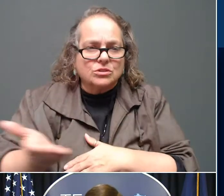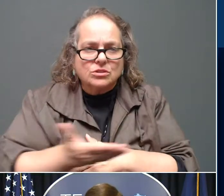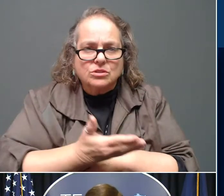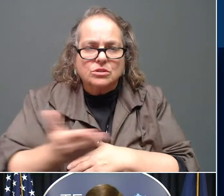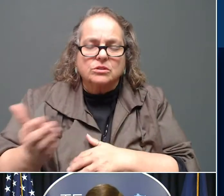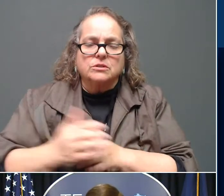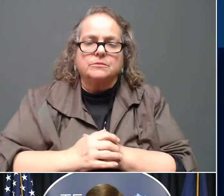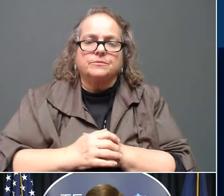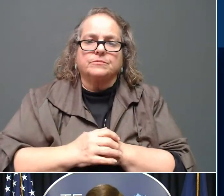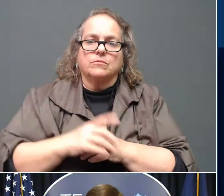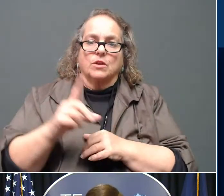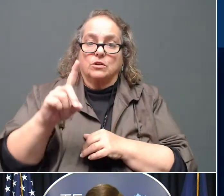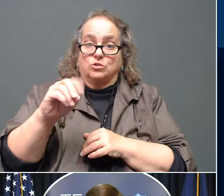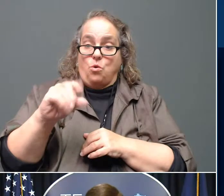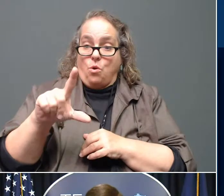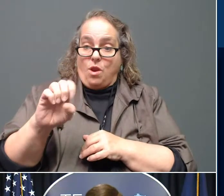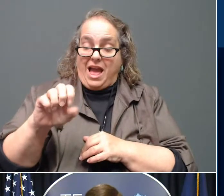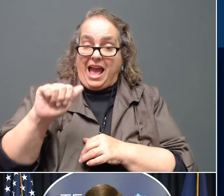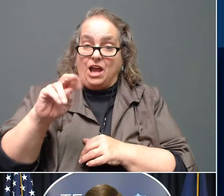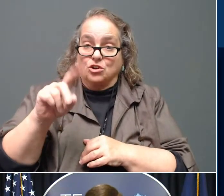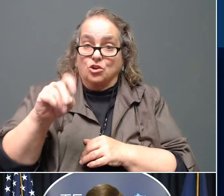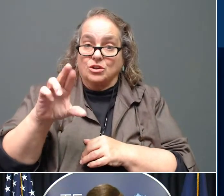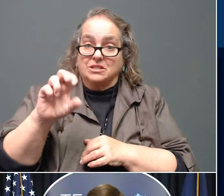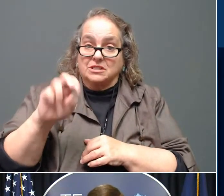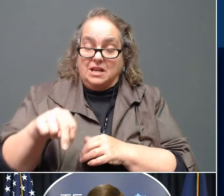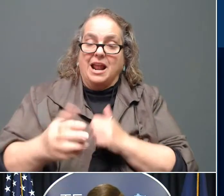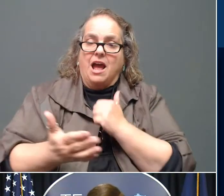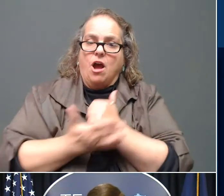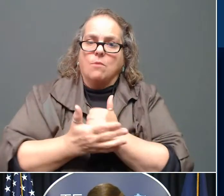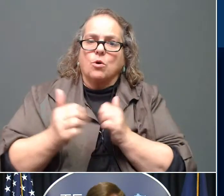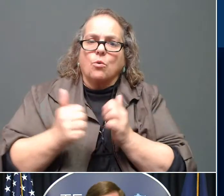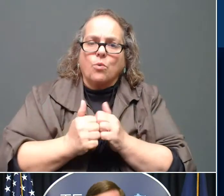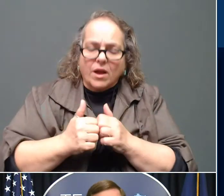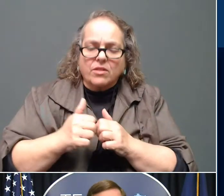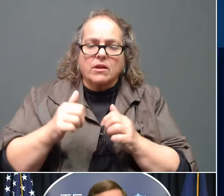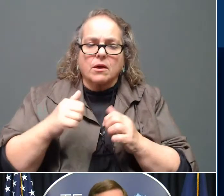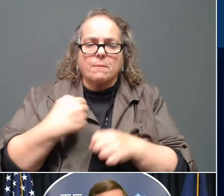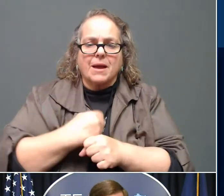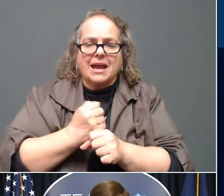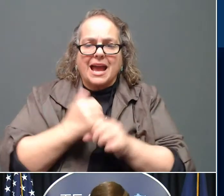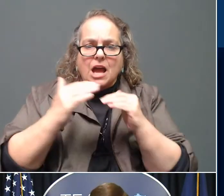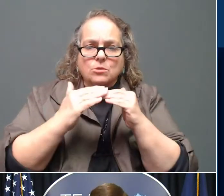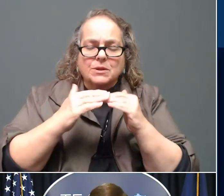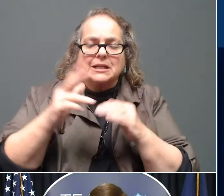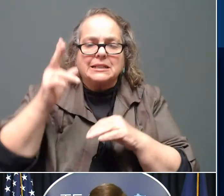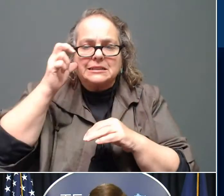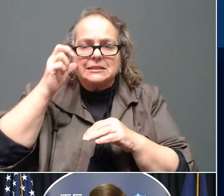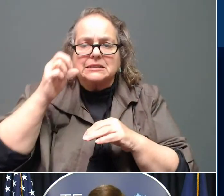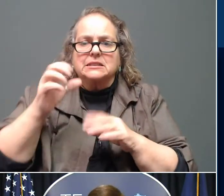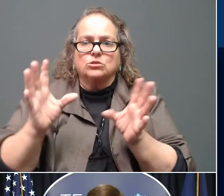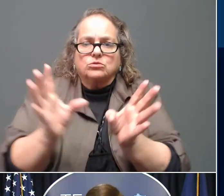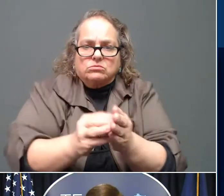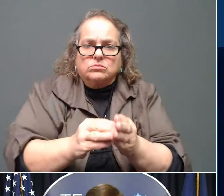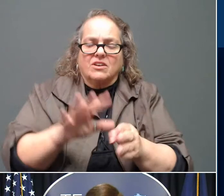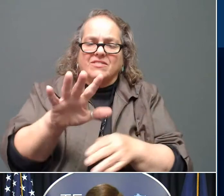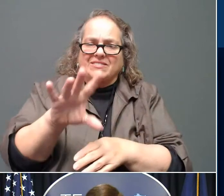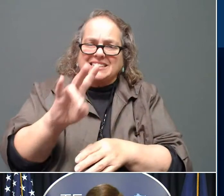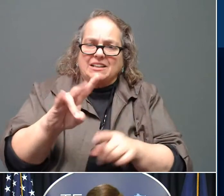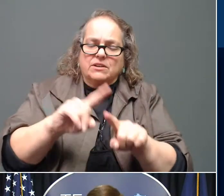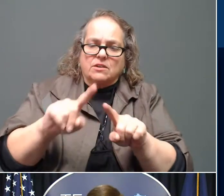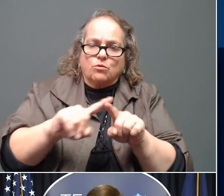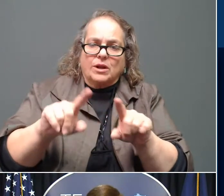the state maximize access and equity. Listening sessions have been conducted with 57 community leaders across the